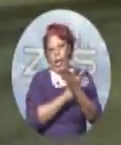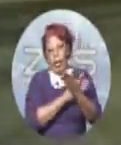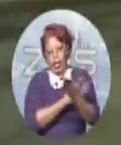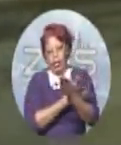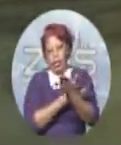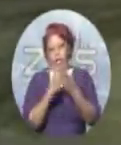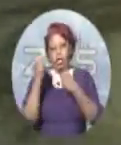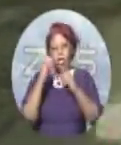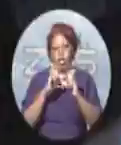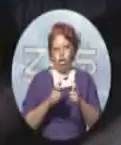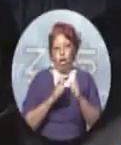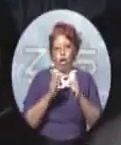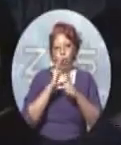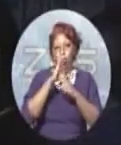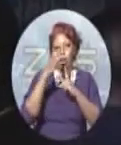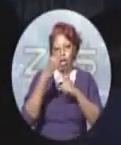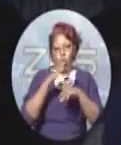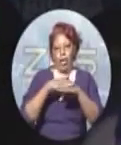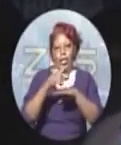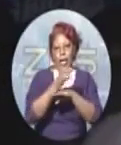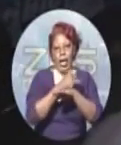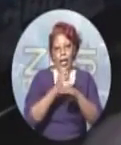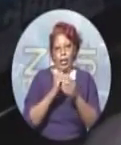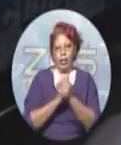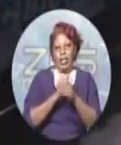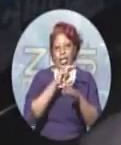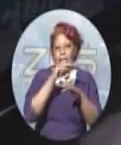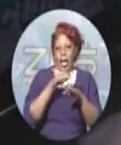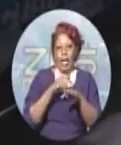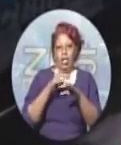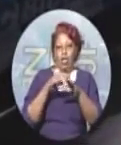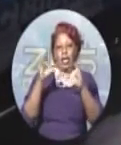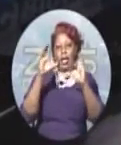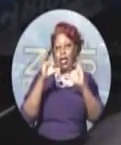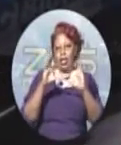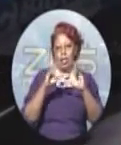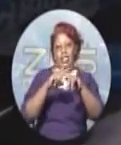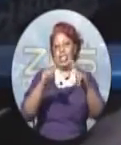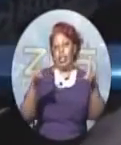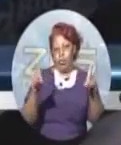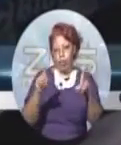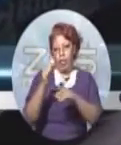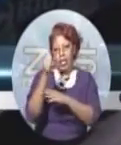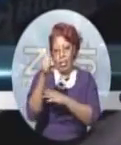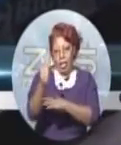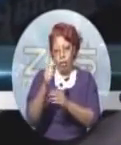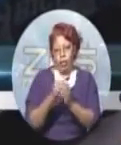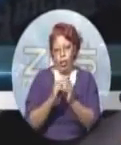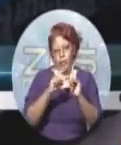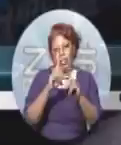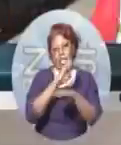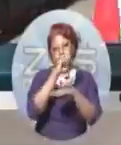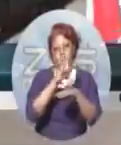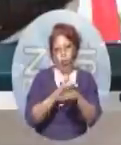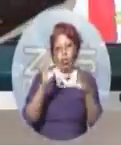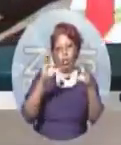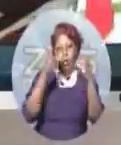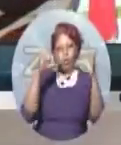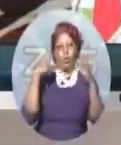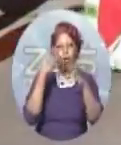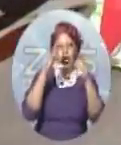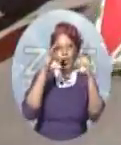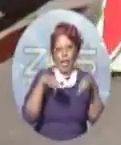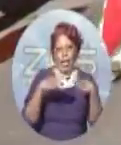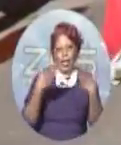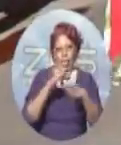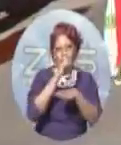culture on the island. Well, I saw it's in a class all by itself, but we as Eleuther, we are going to celebrate all we have to do here in Eleuther, and it's our